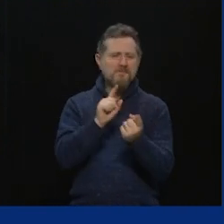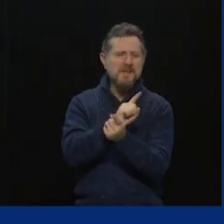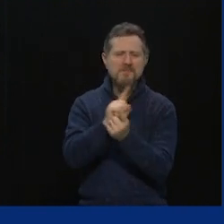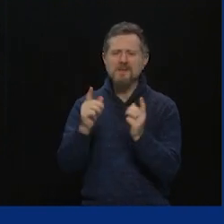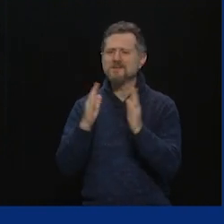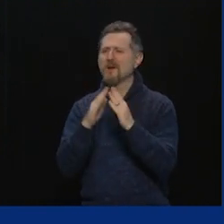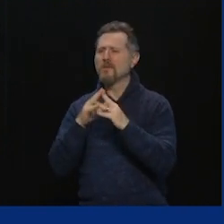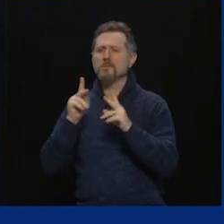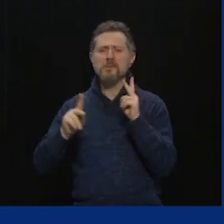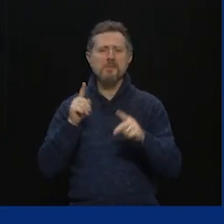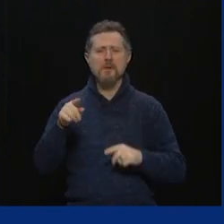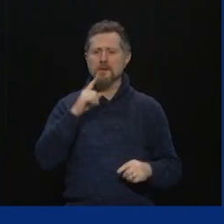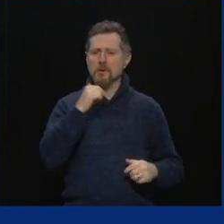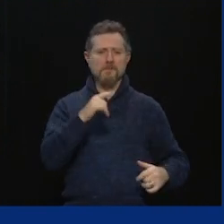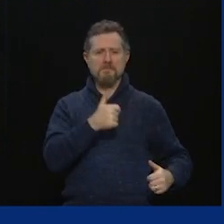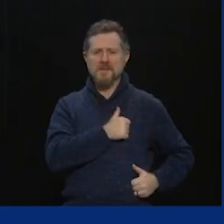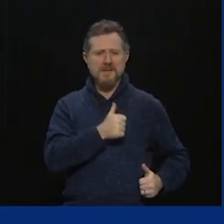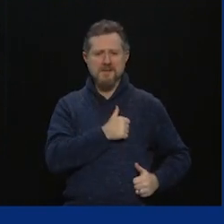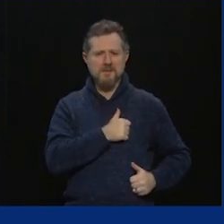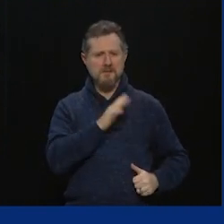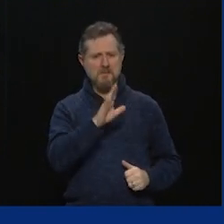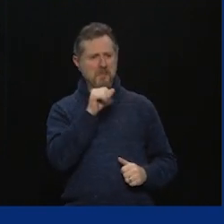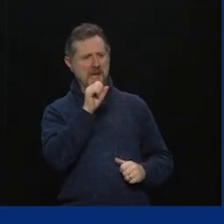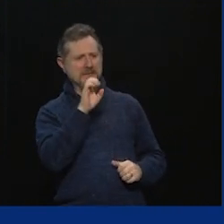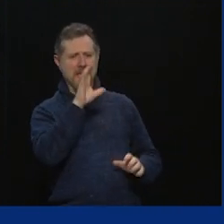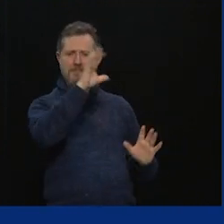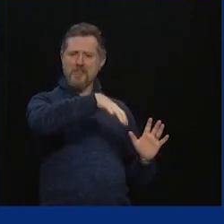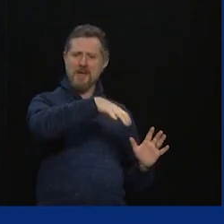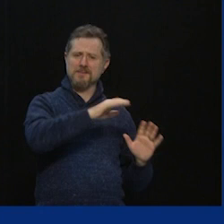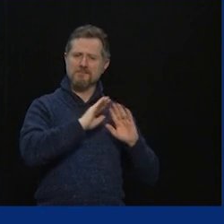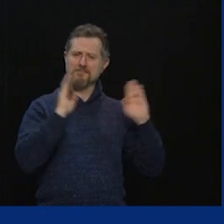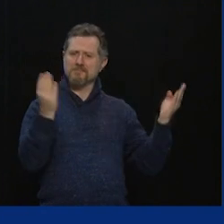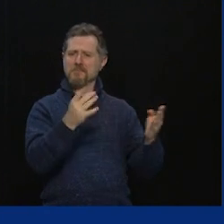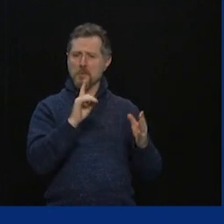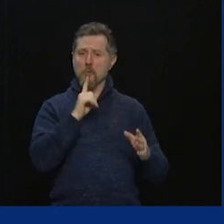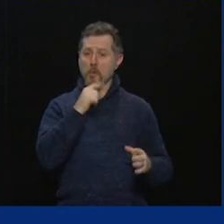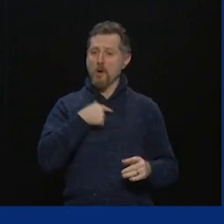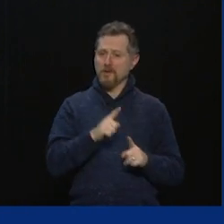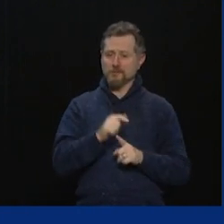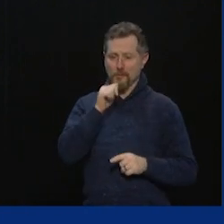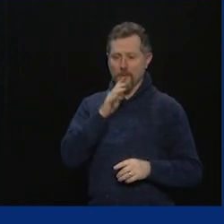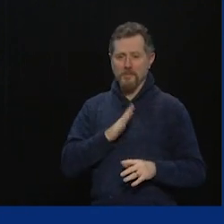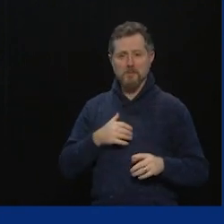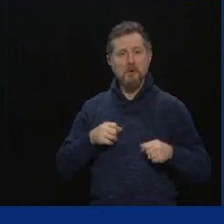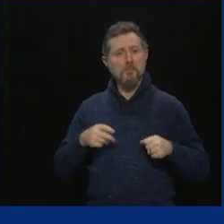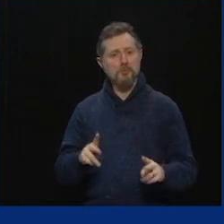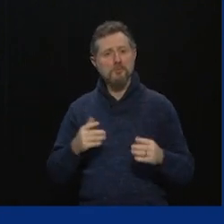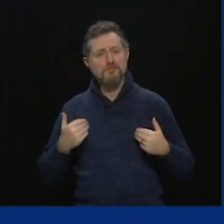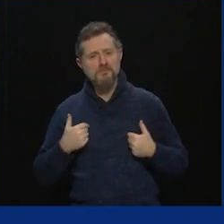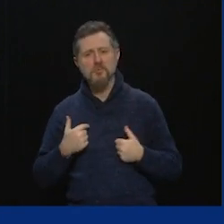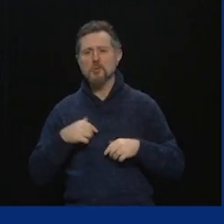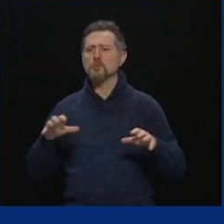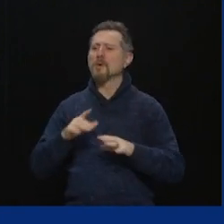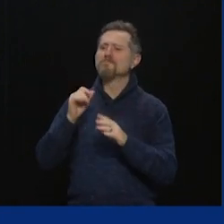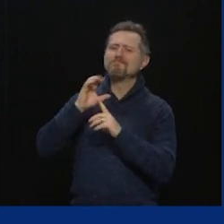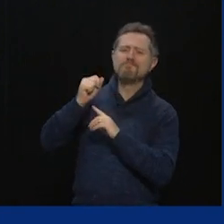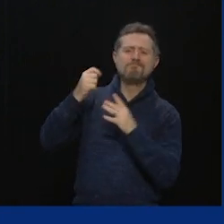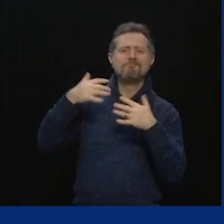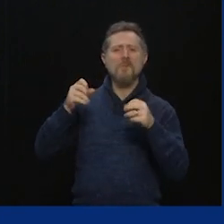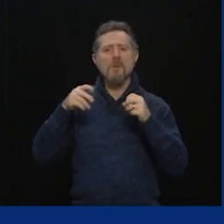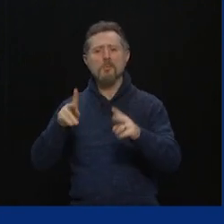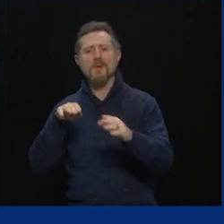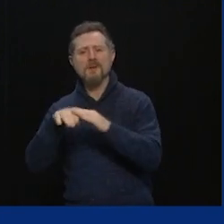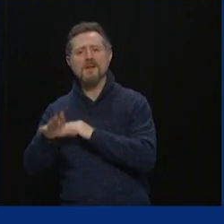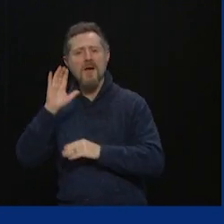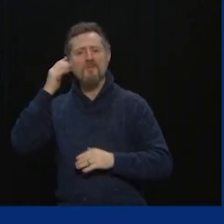and supported what the military was doing. As a woman, I had the opportunity to do something that was quite incredible, to go into the homes of the